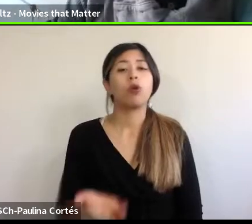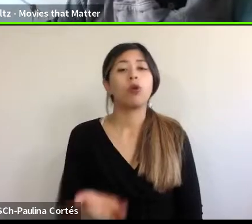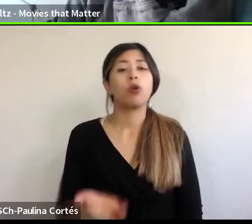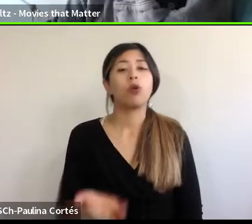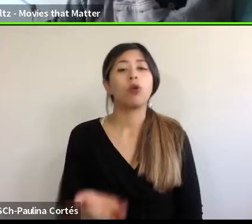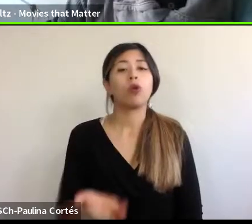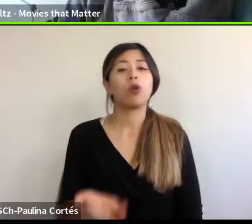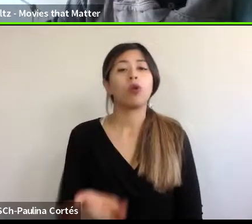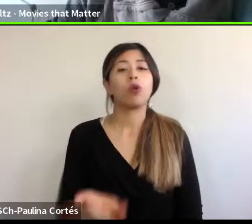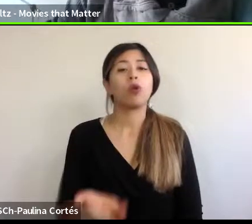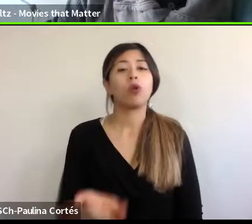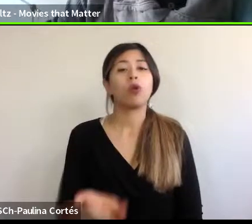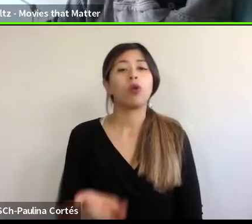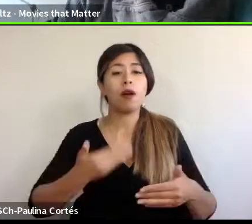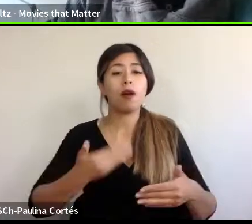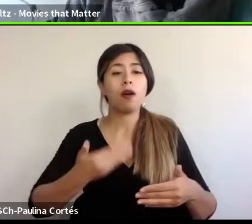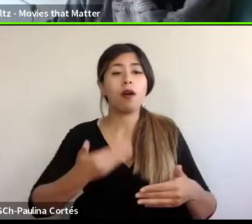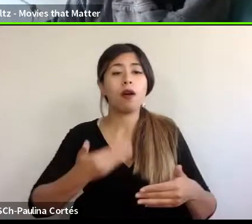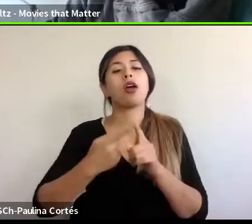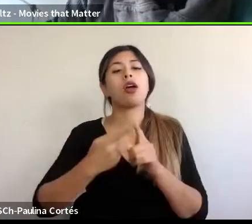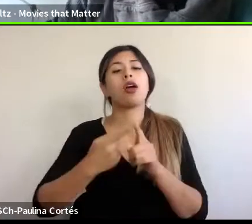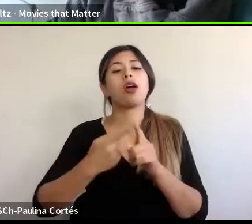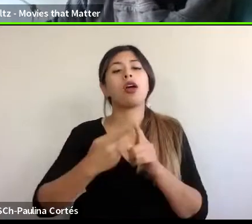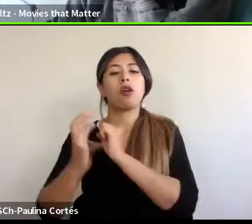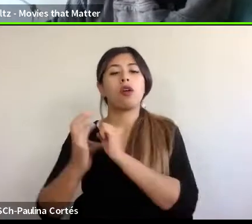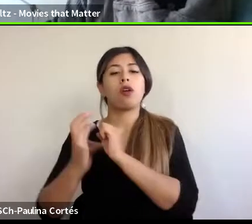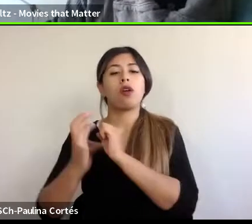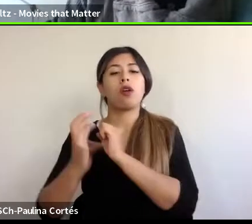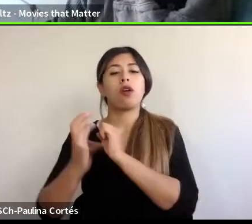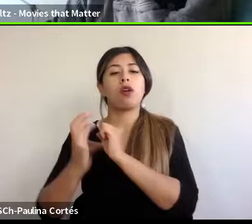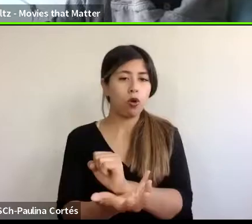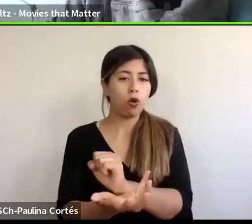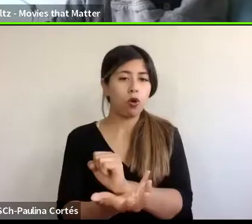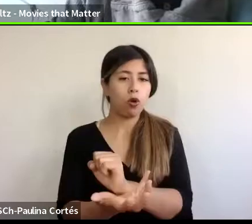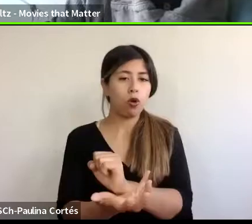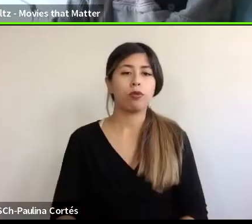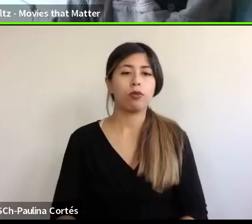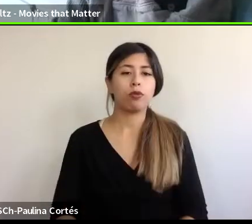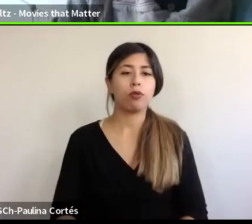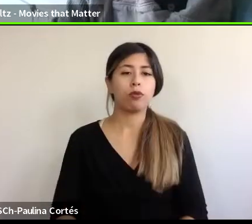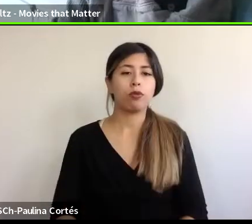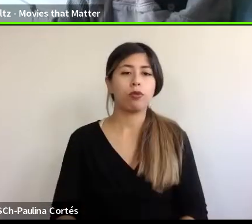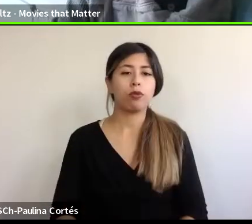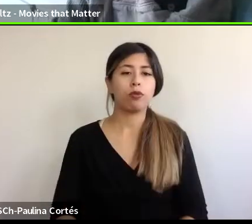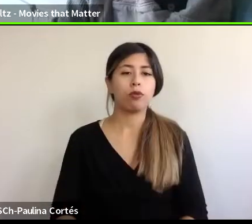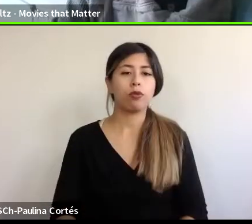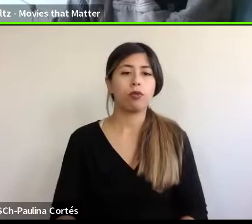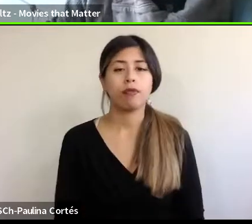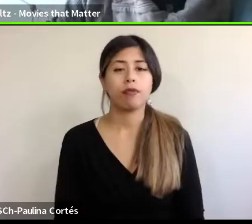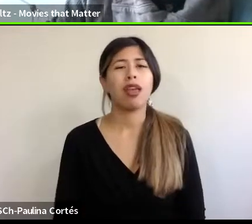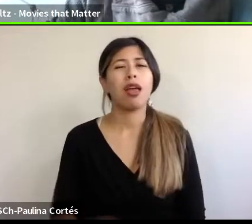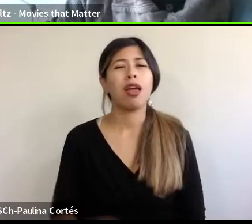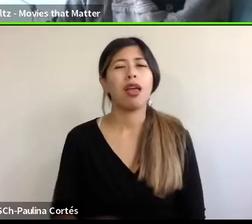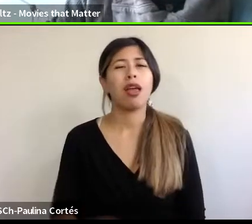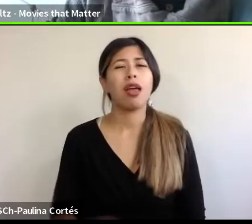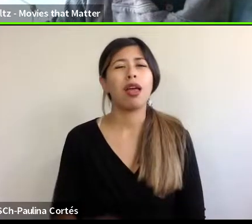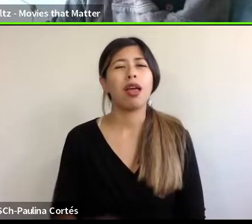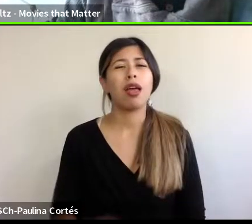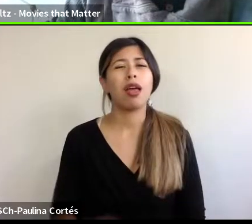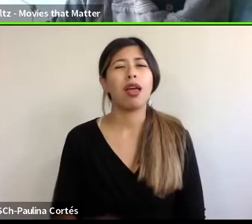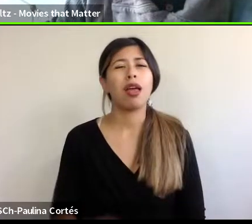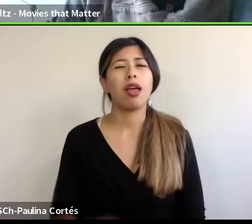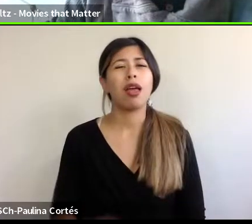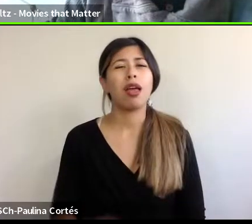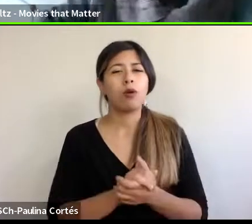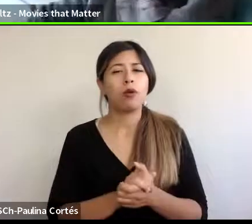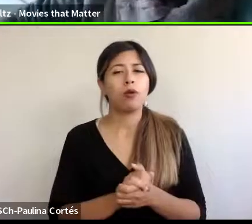there are a whole lot of other partners and sponsors who agree with our mission, who agree with our vision, and help us